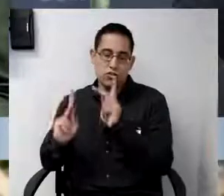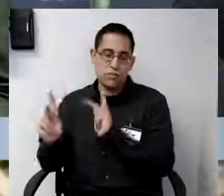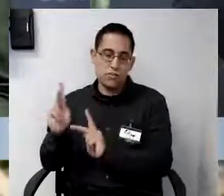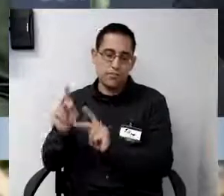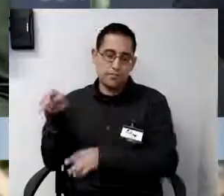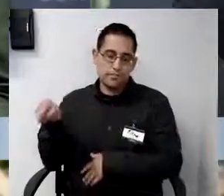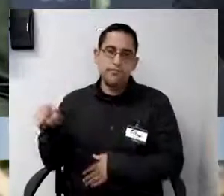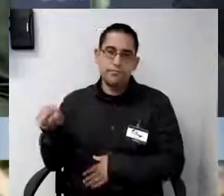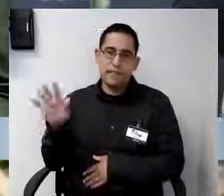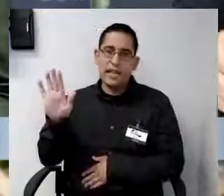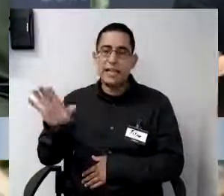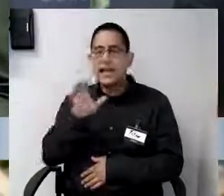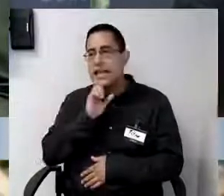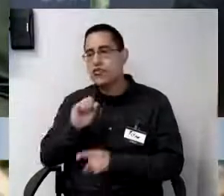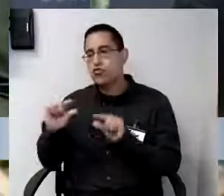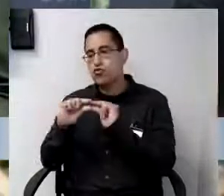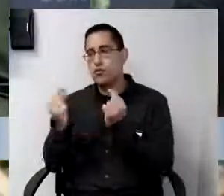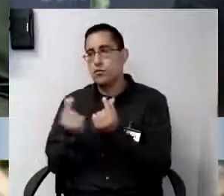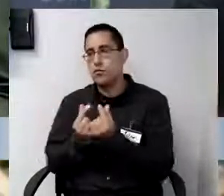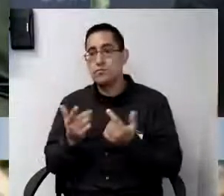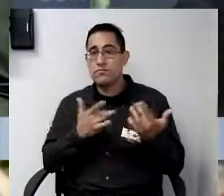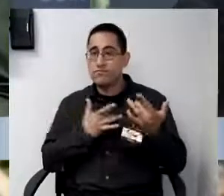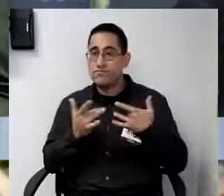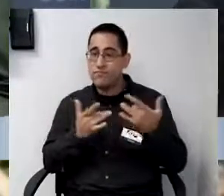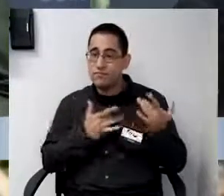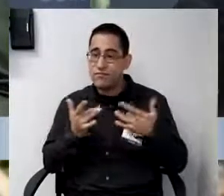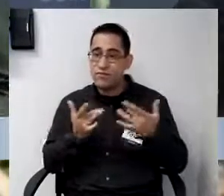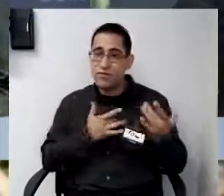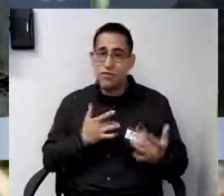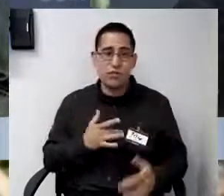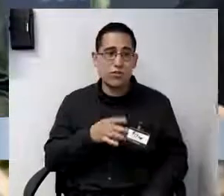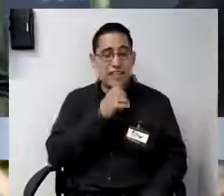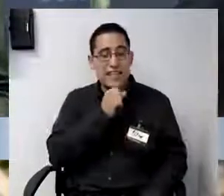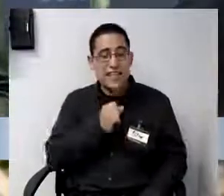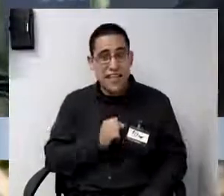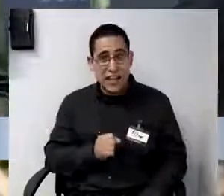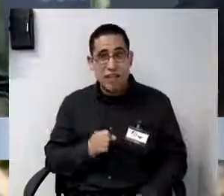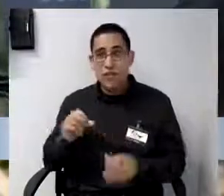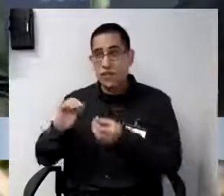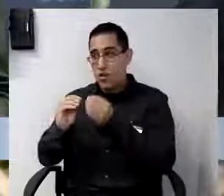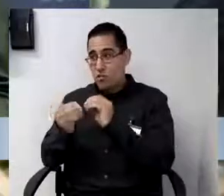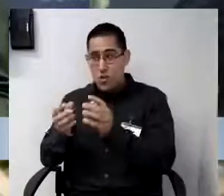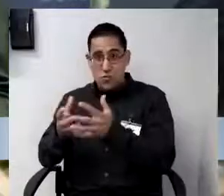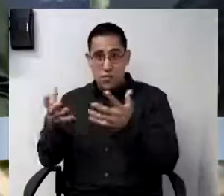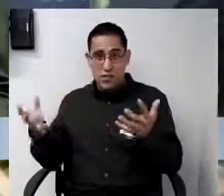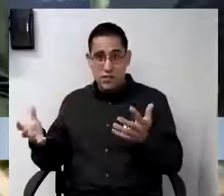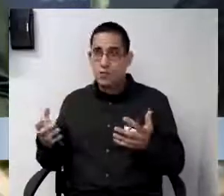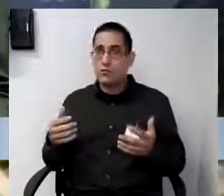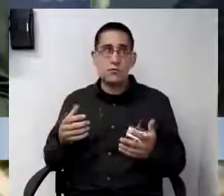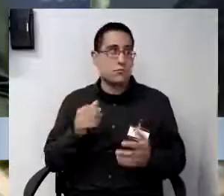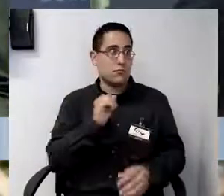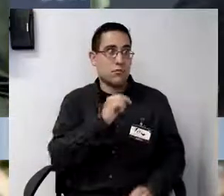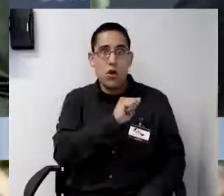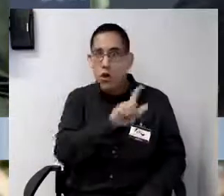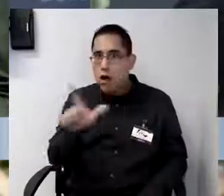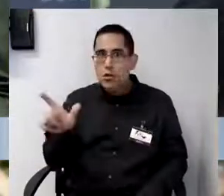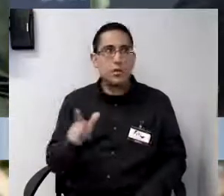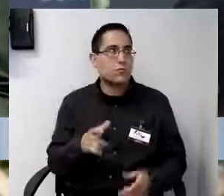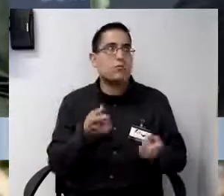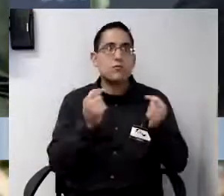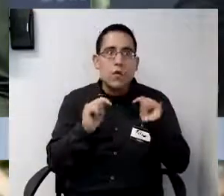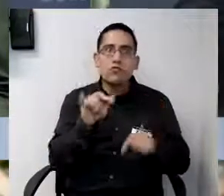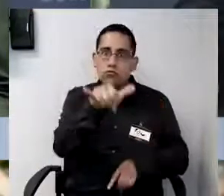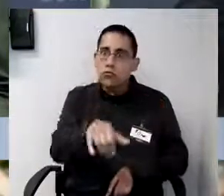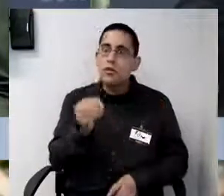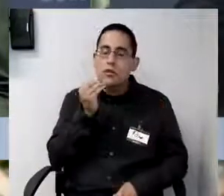or our concern, is that the elderly population is hunkering down. They know that they're the most vulnerable, the most